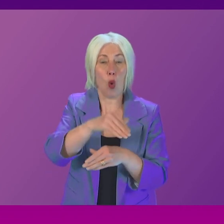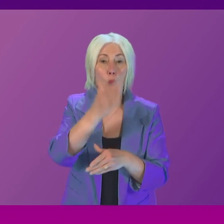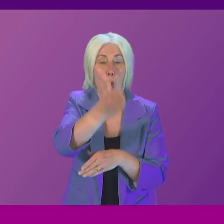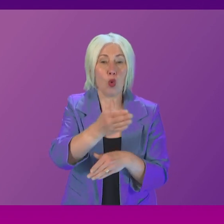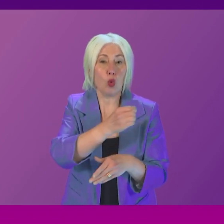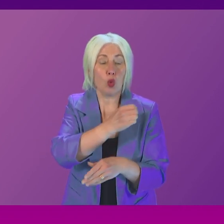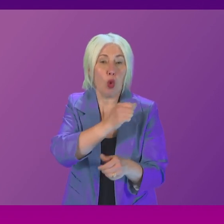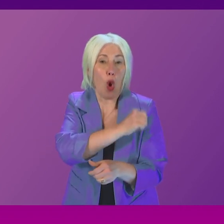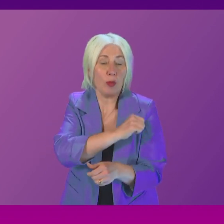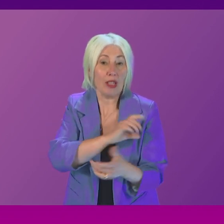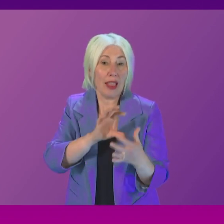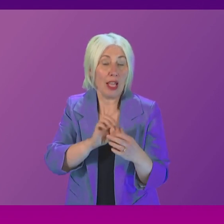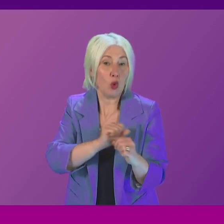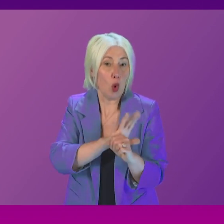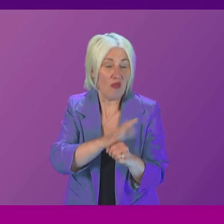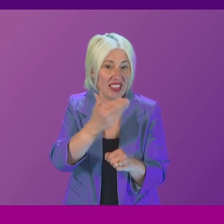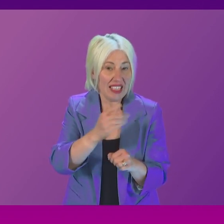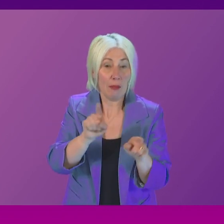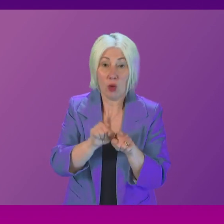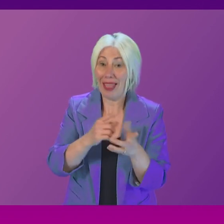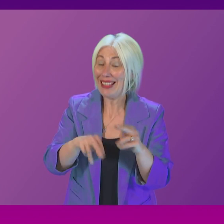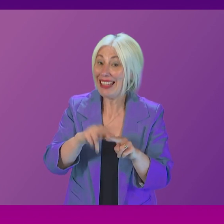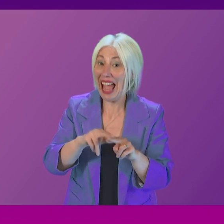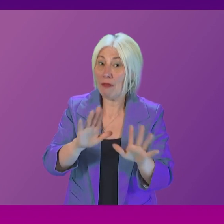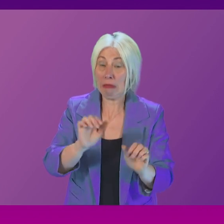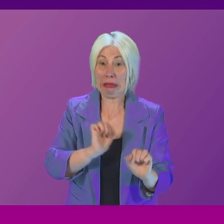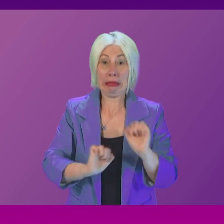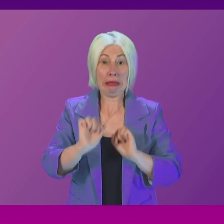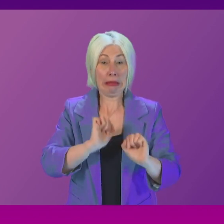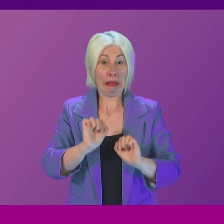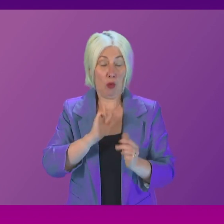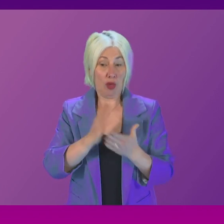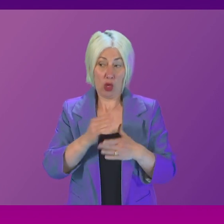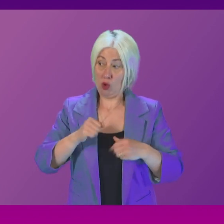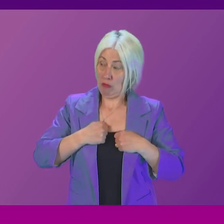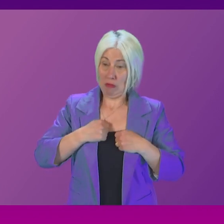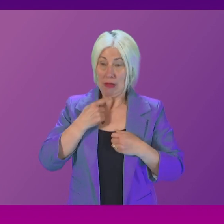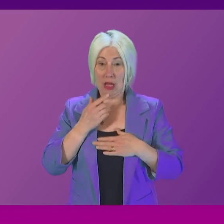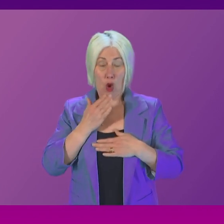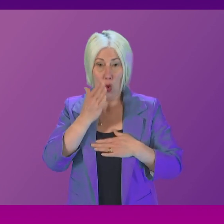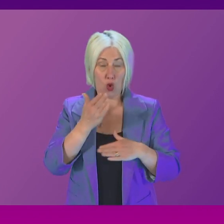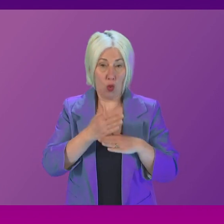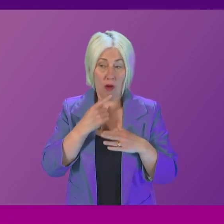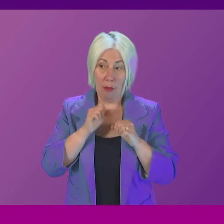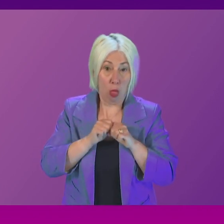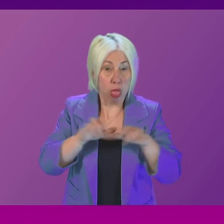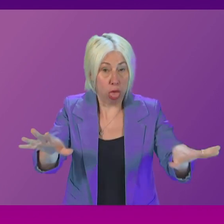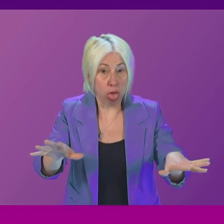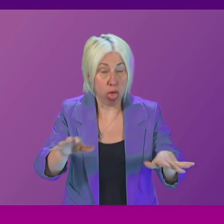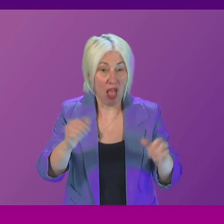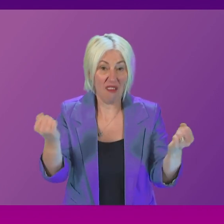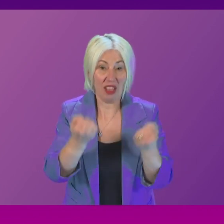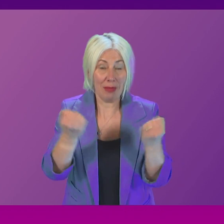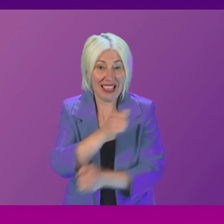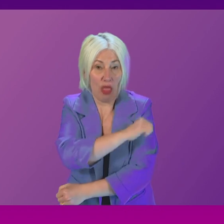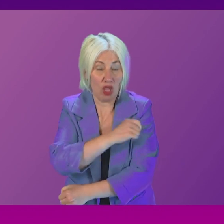to the effects of COVID, but of course the staff as well, who want to ensure they're not spreading COVID in busy hospital wards,